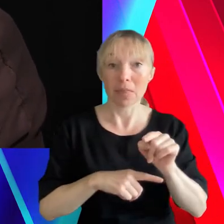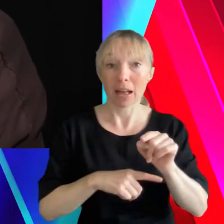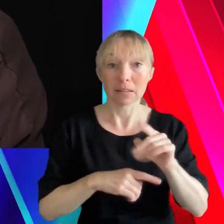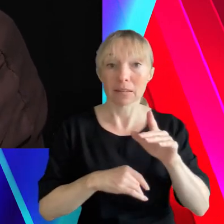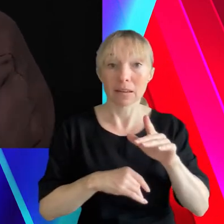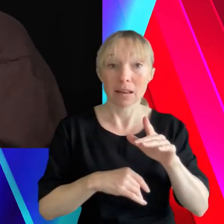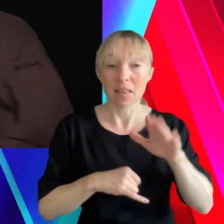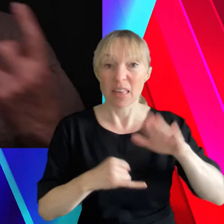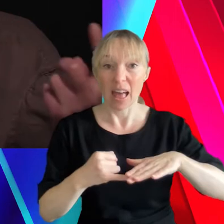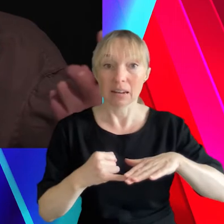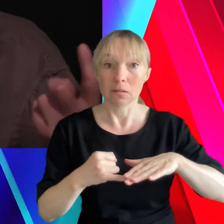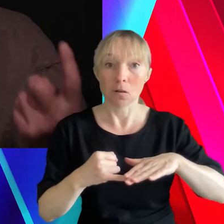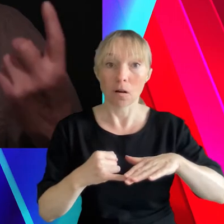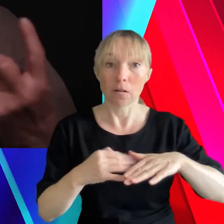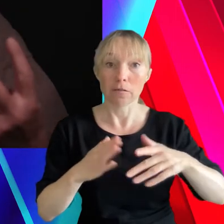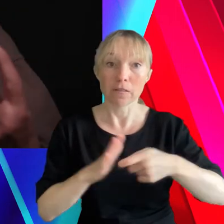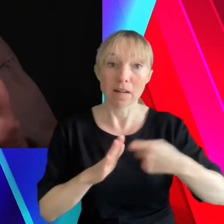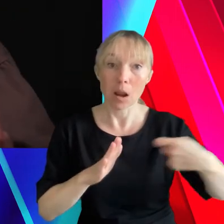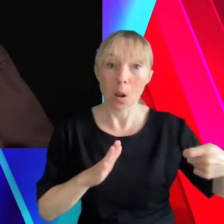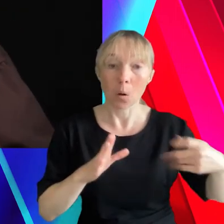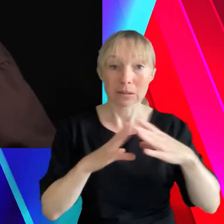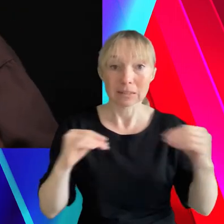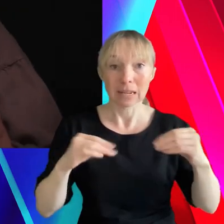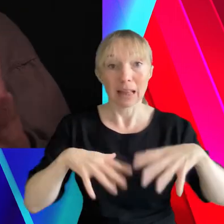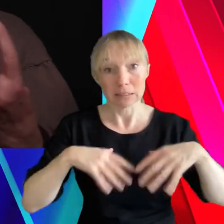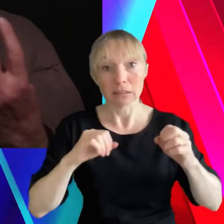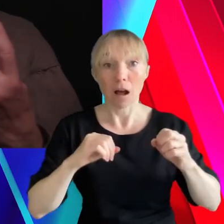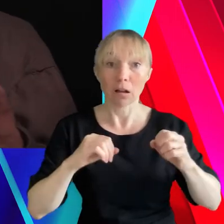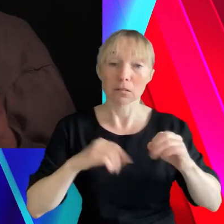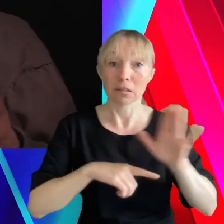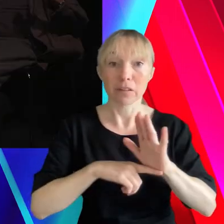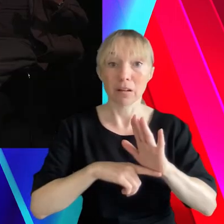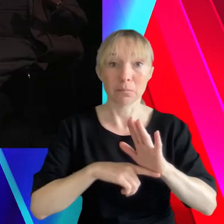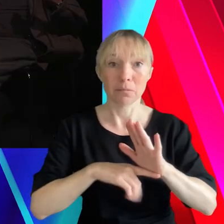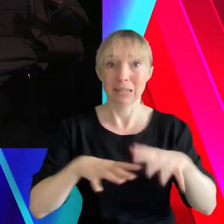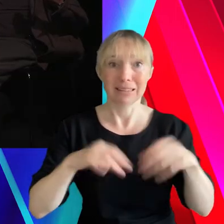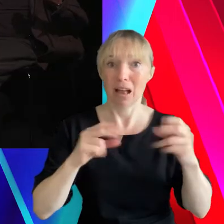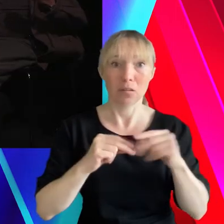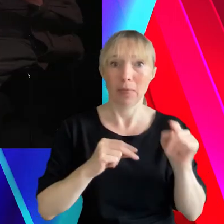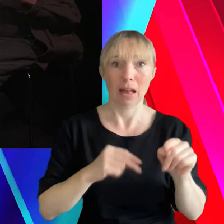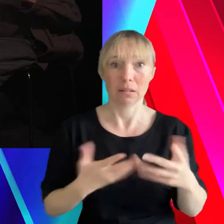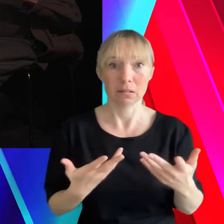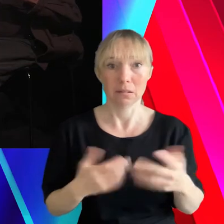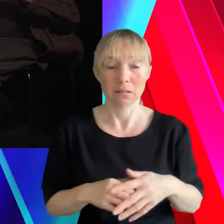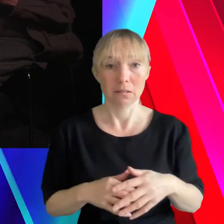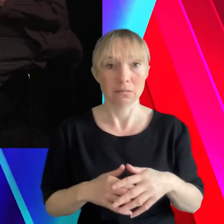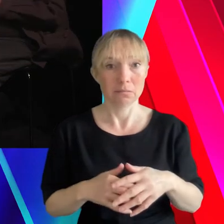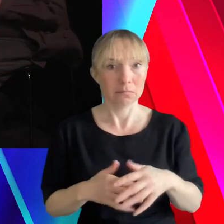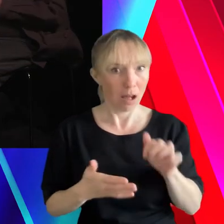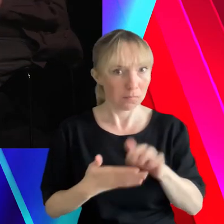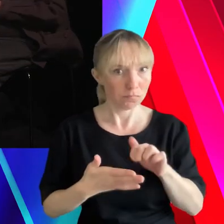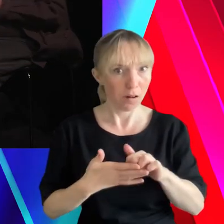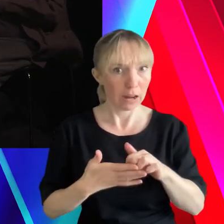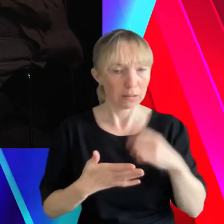the end of a much longer scene, which starts the film. I mean, it kicks off with that. I'm right in